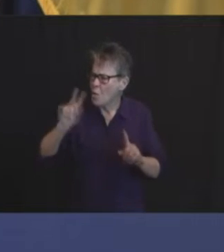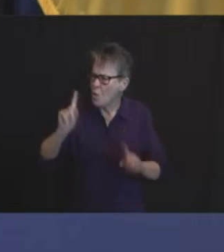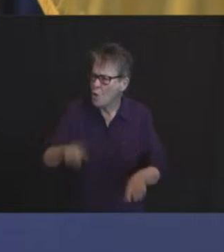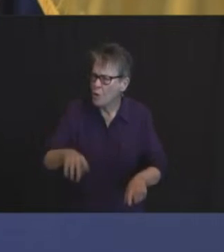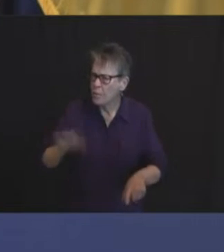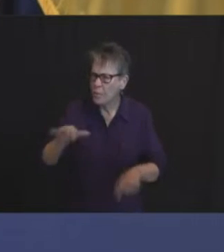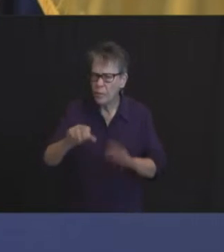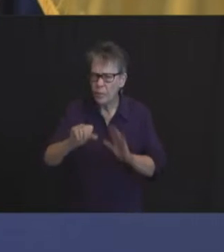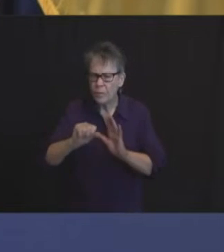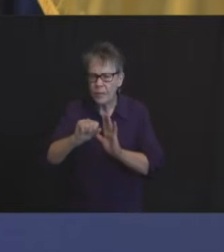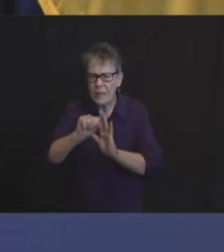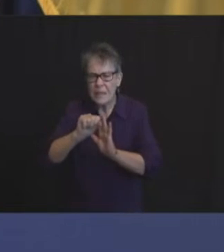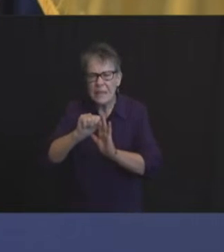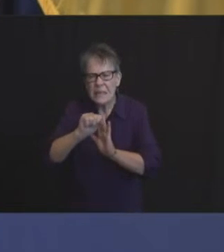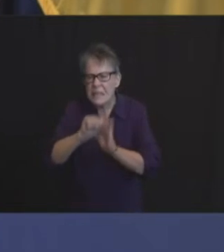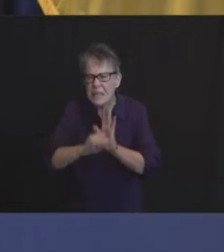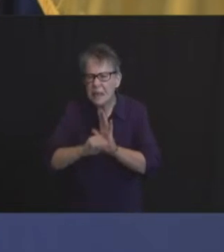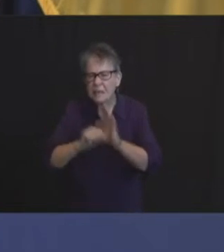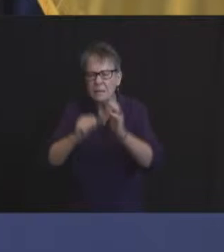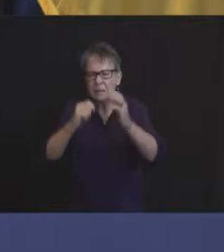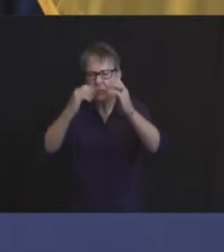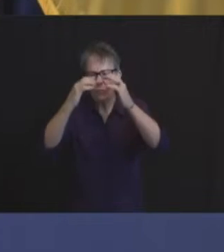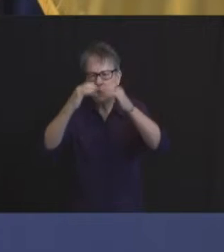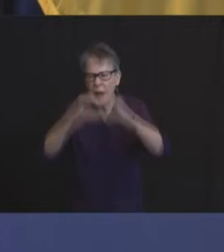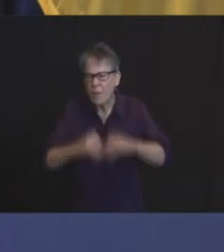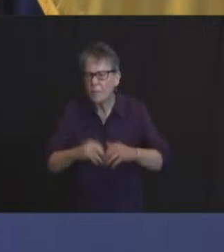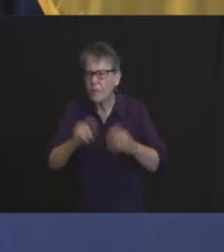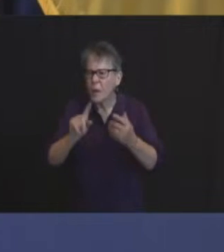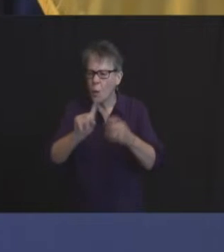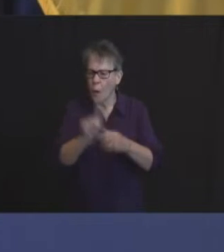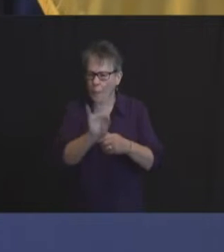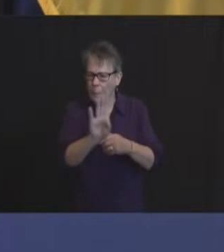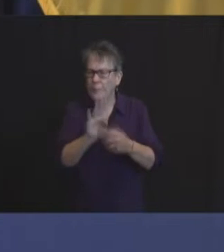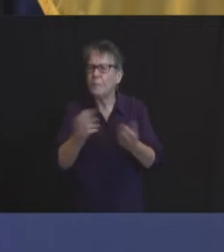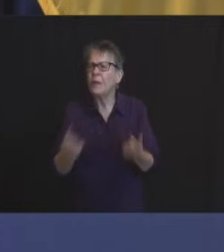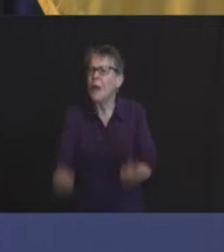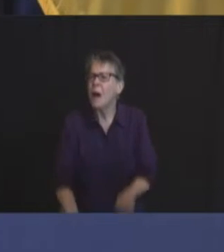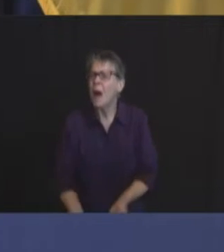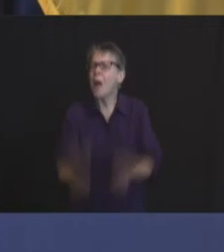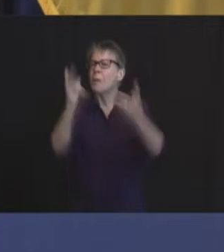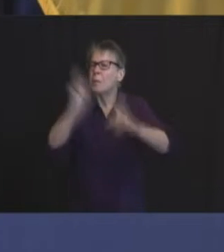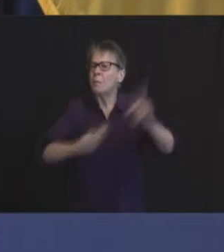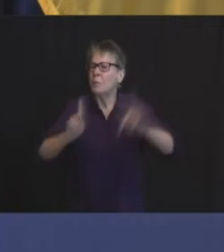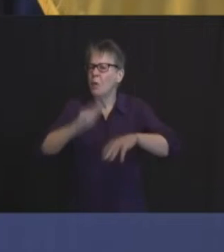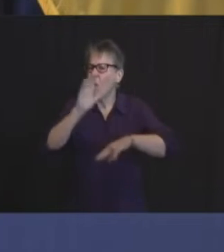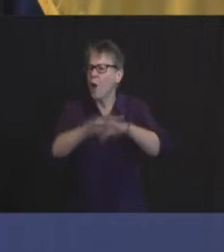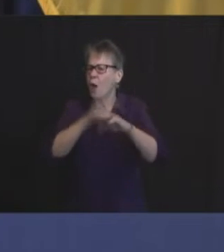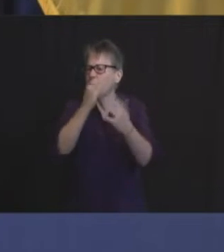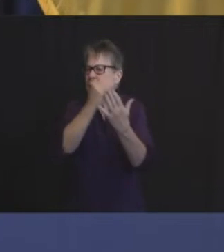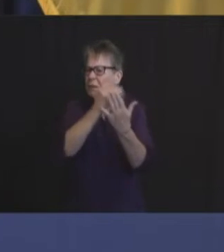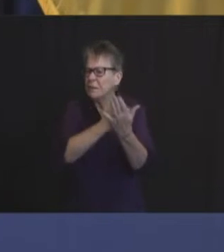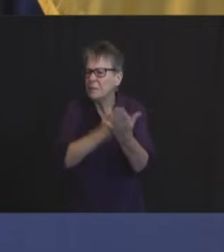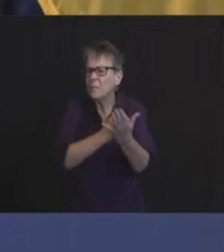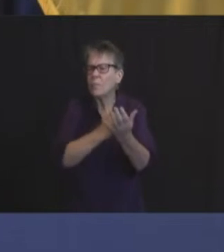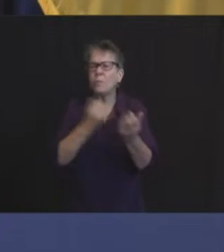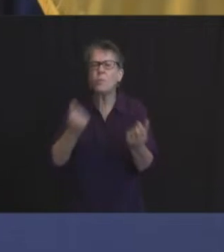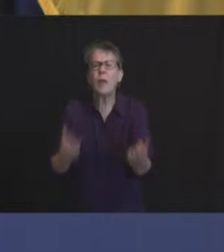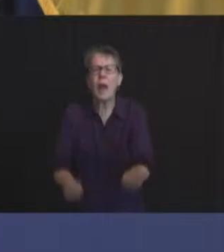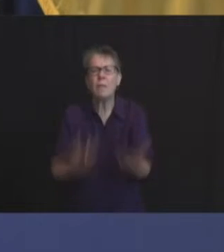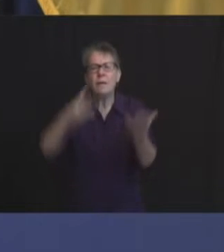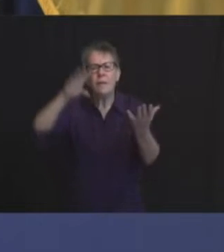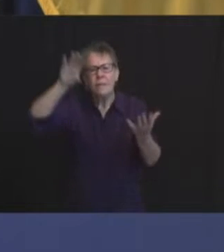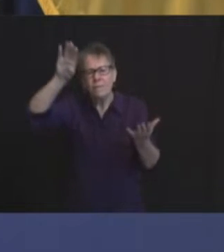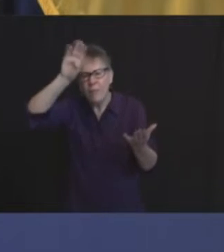many firefighters, how many people over 75, et cetera? And on your comments earlier, do you have any reports of people trying to, quote, jump the